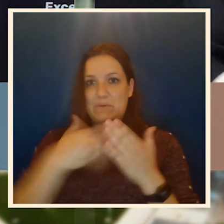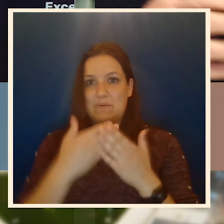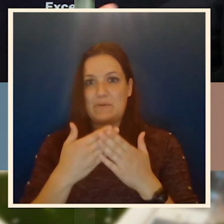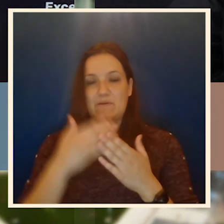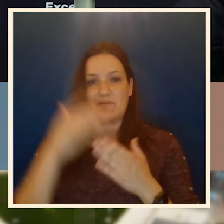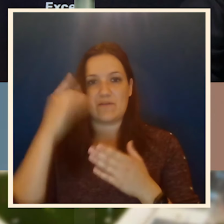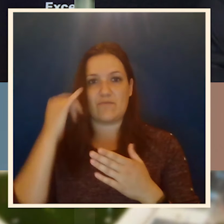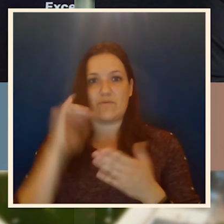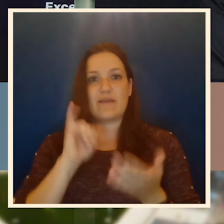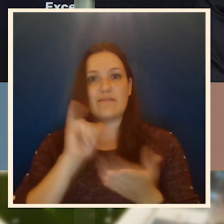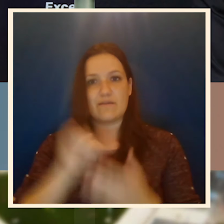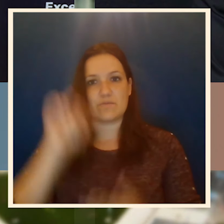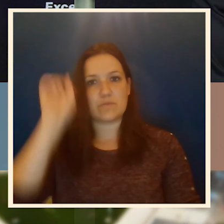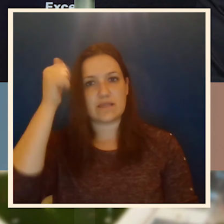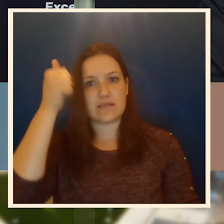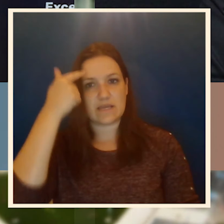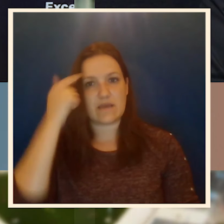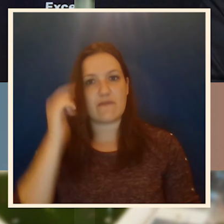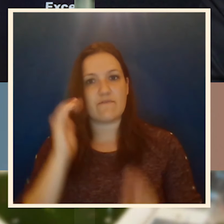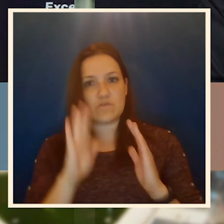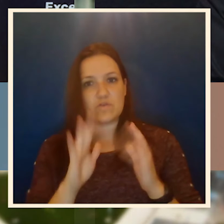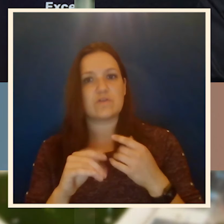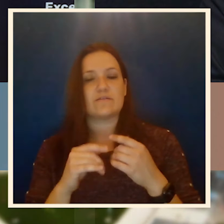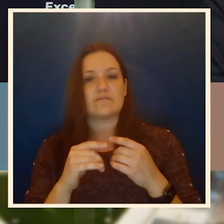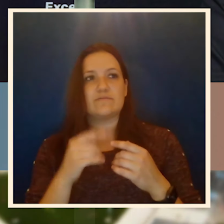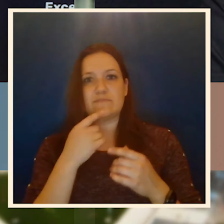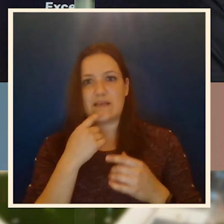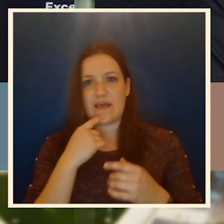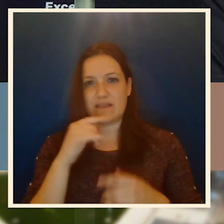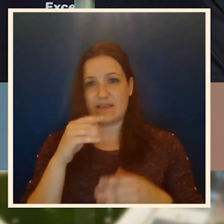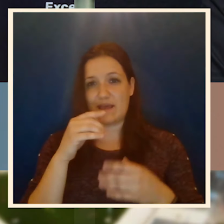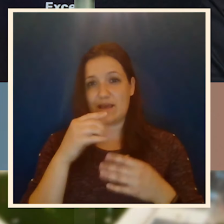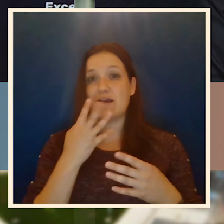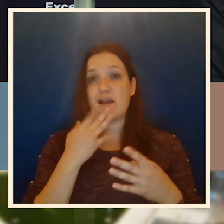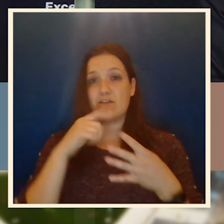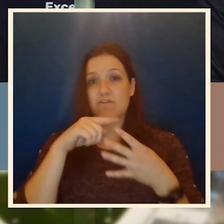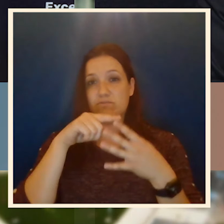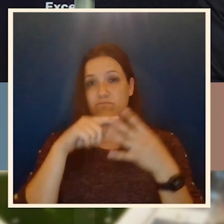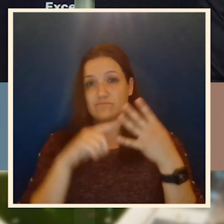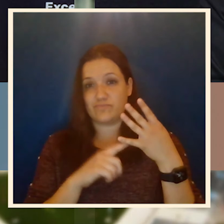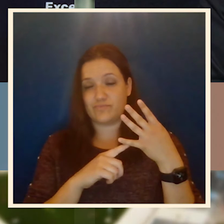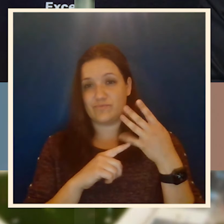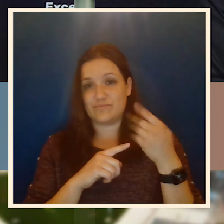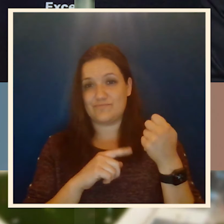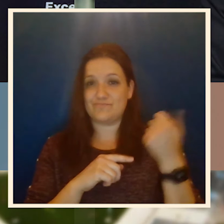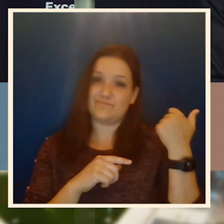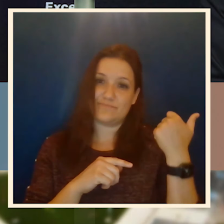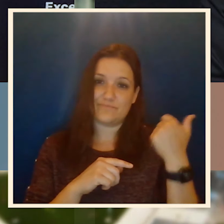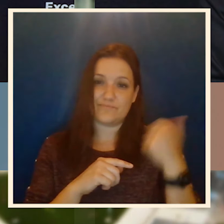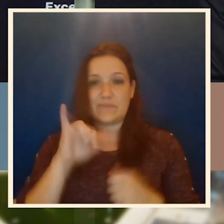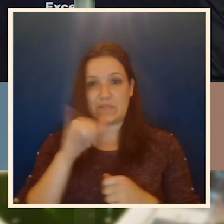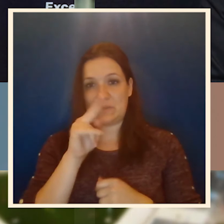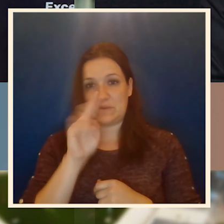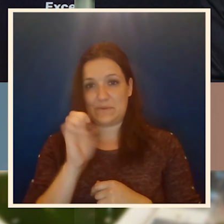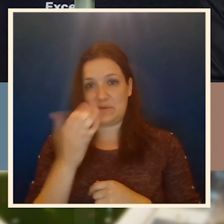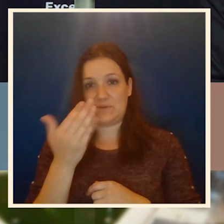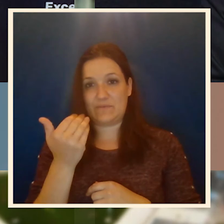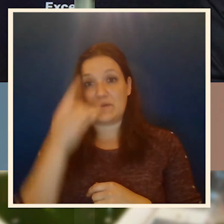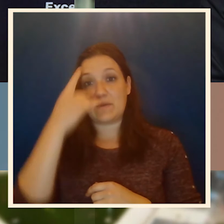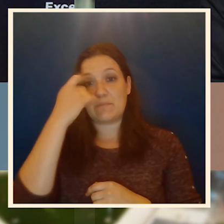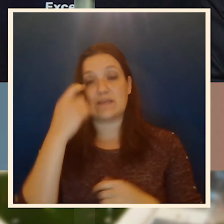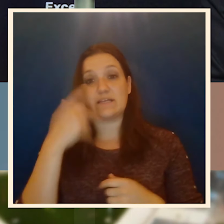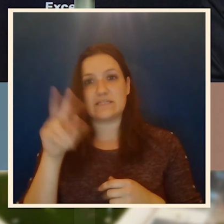just positiveness throughout California, and it's certainly what drove the governor to rescind the